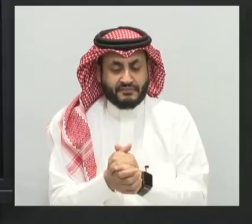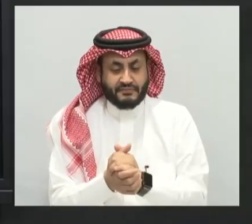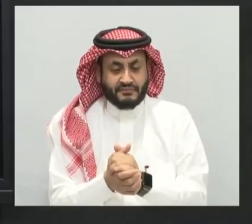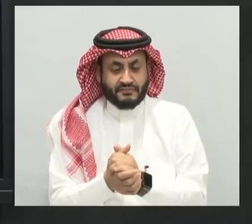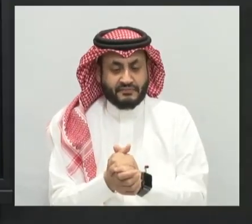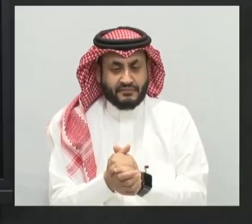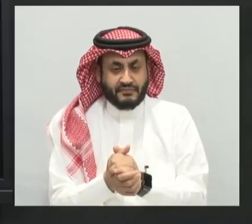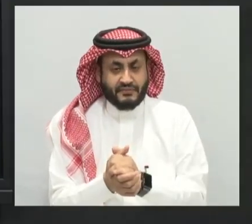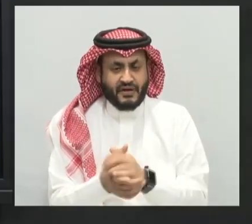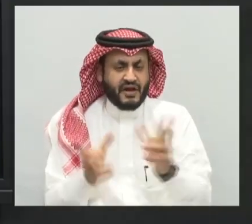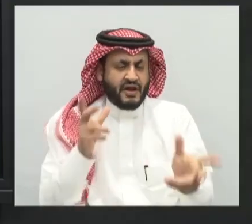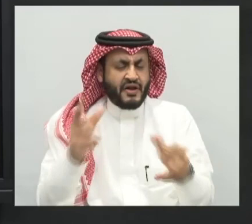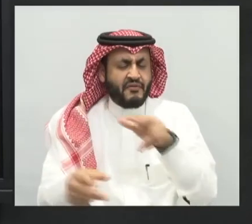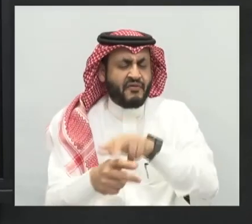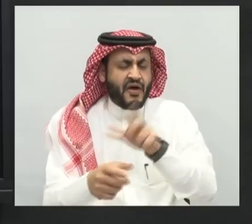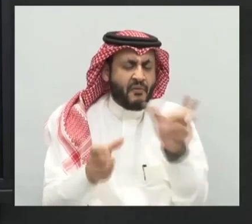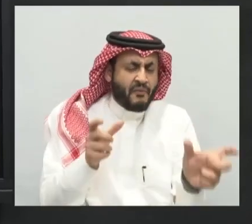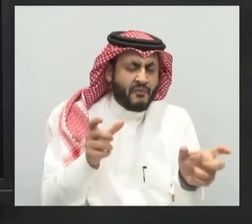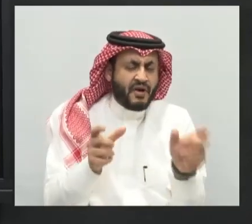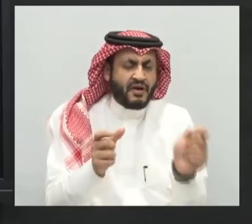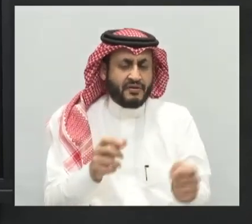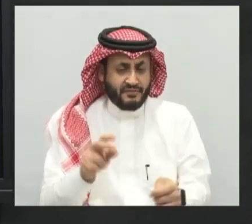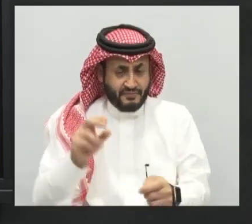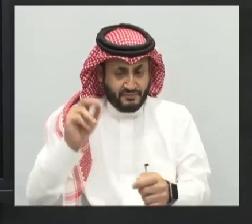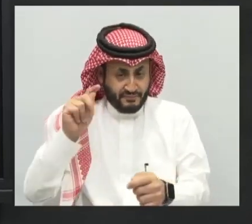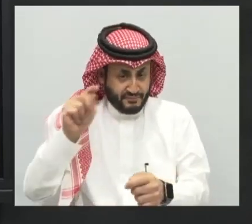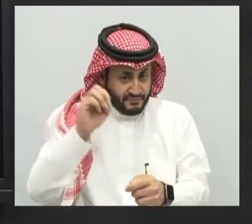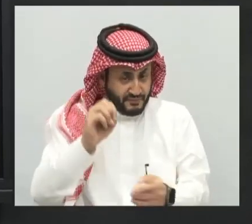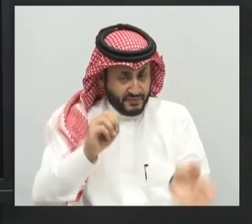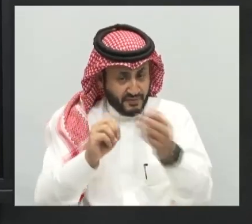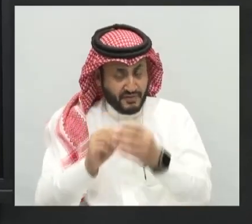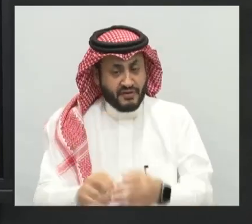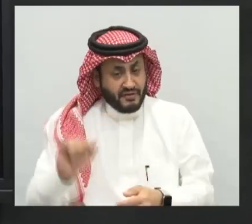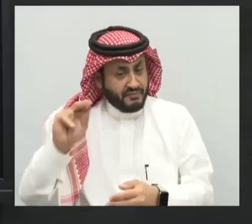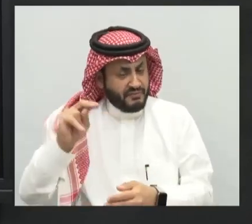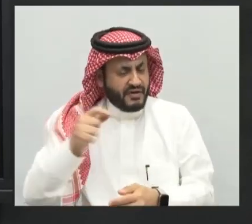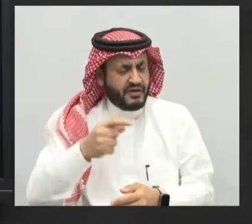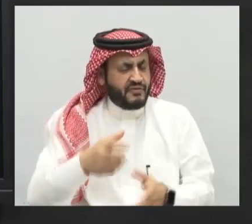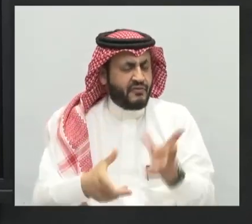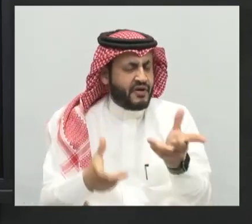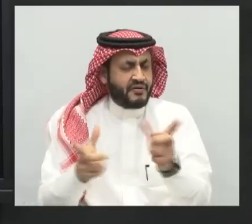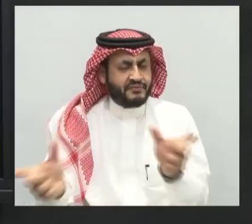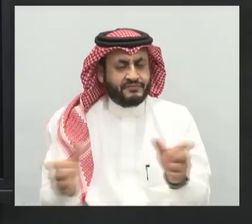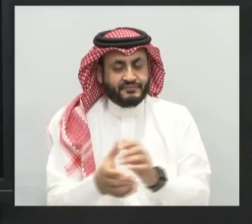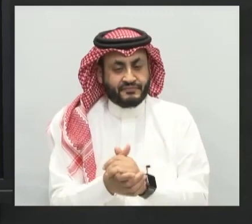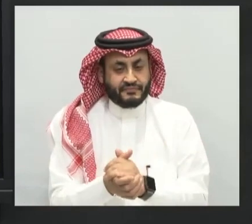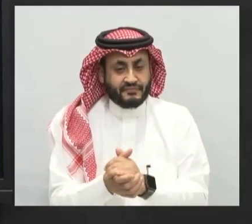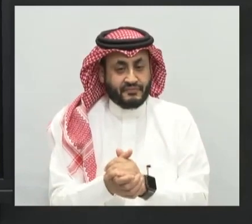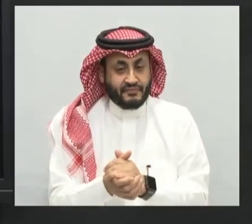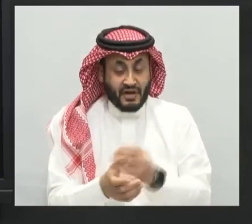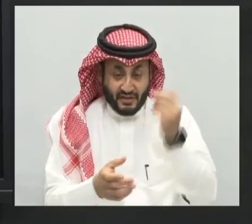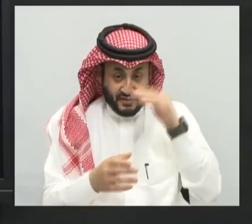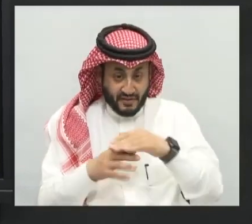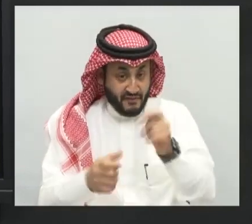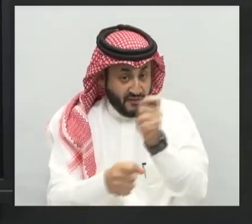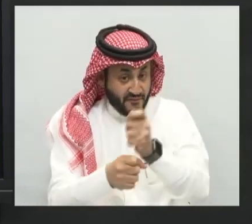how can we tell when can we use infinitive? Where can we use gerund, if you remember? We said that it's based on the verb.